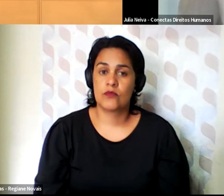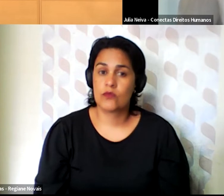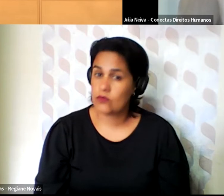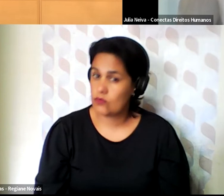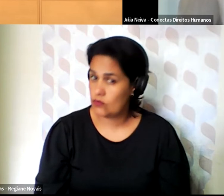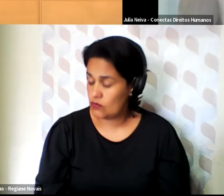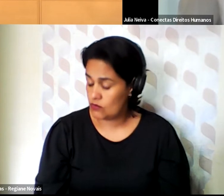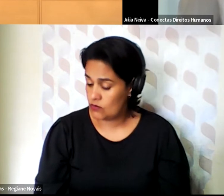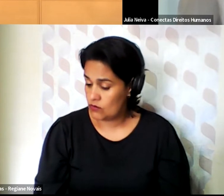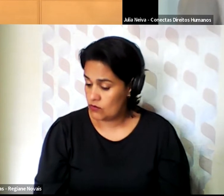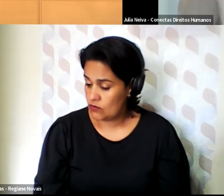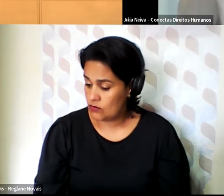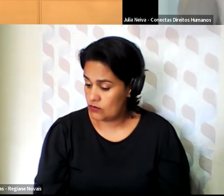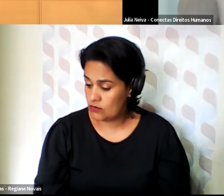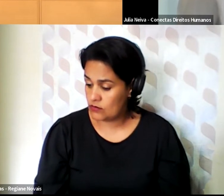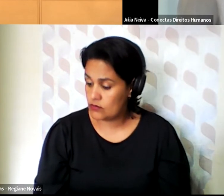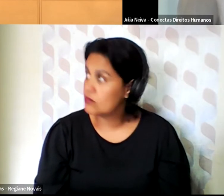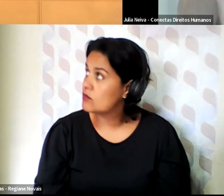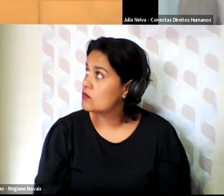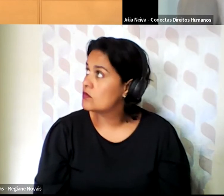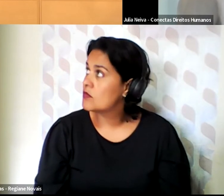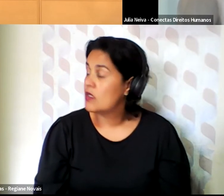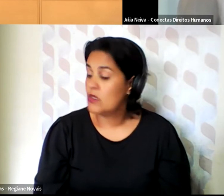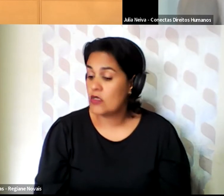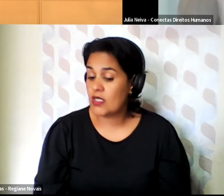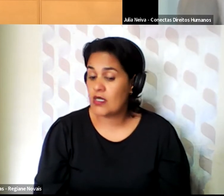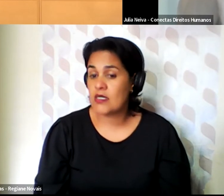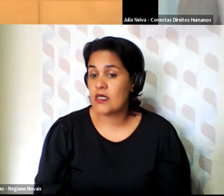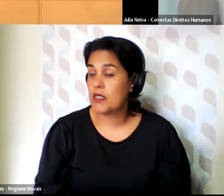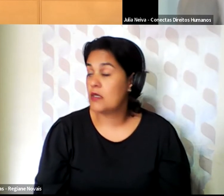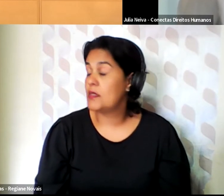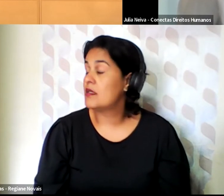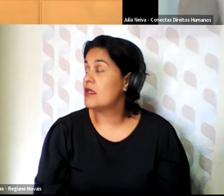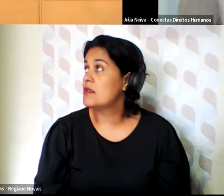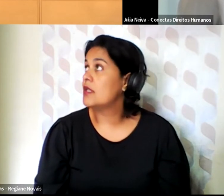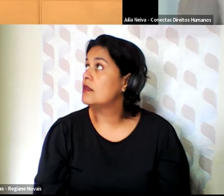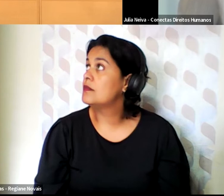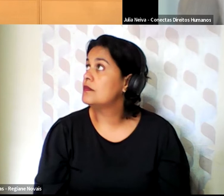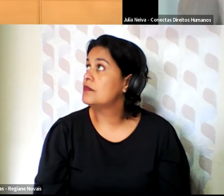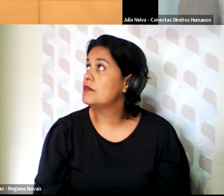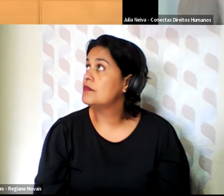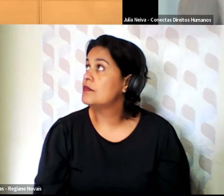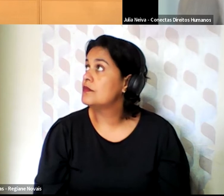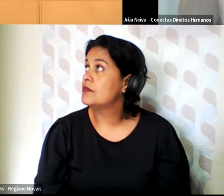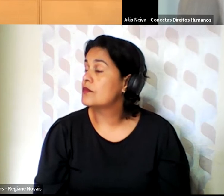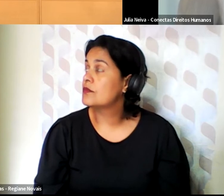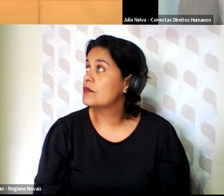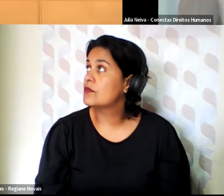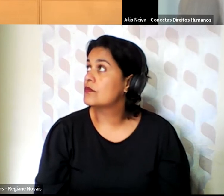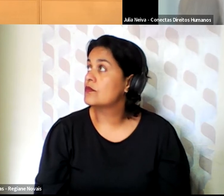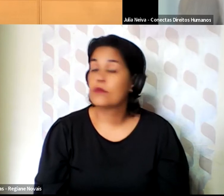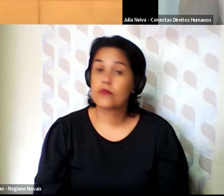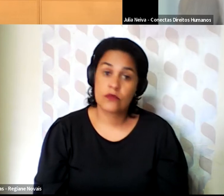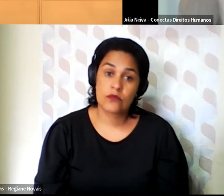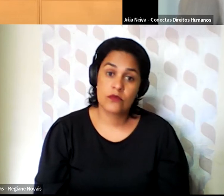take on this, it is mainly to say, to change a bit the perspective from Brazil to the own organization of OCDE in